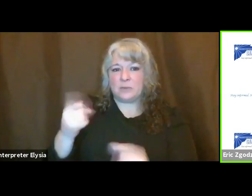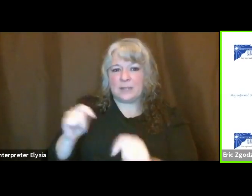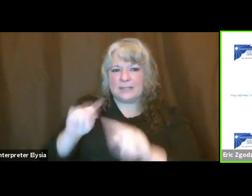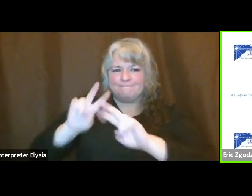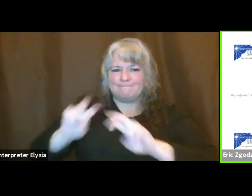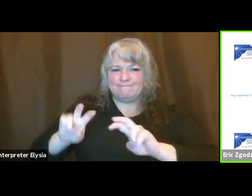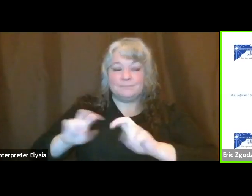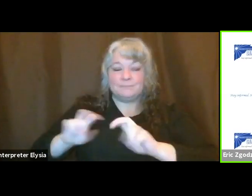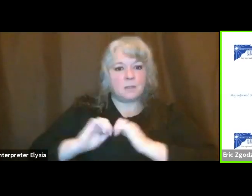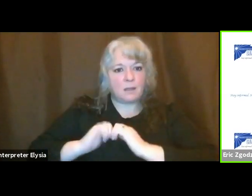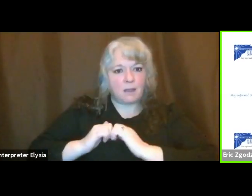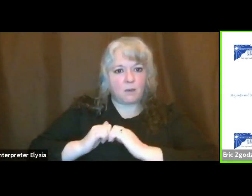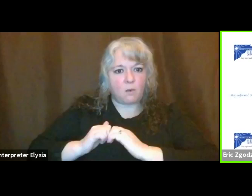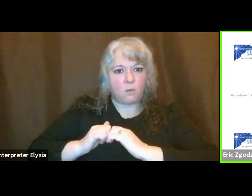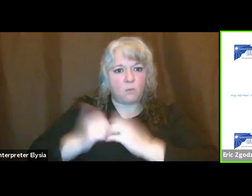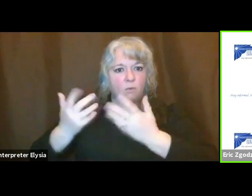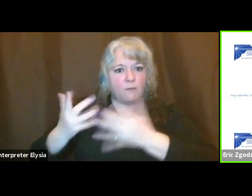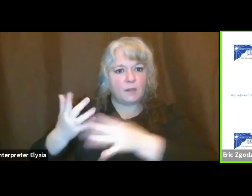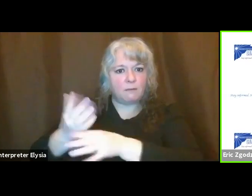happened. But again,